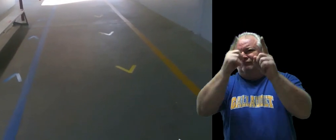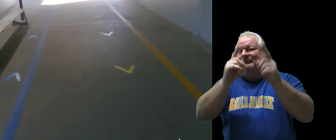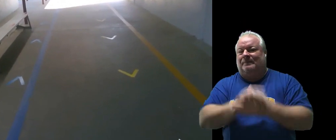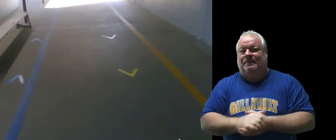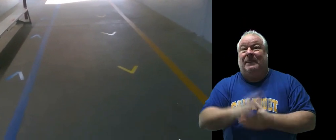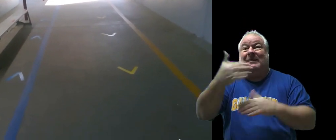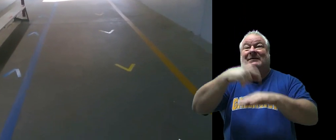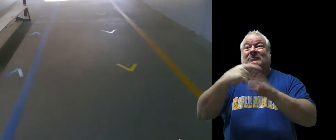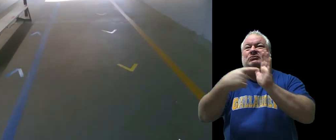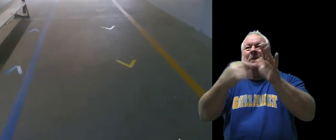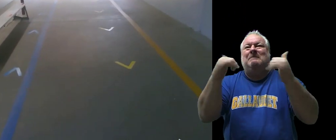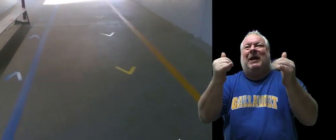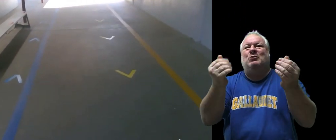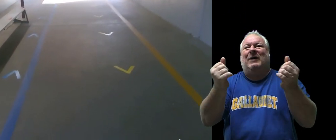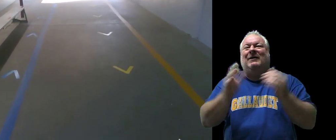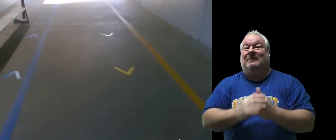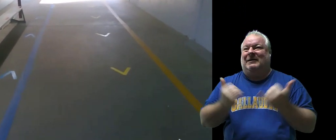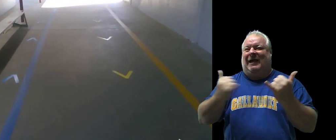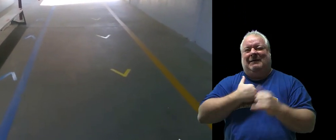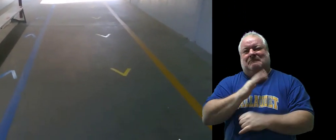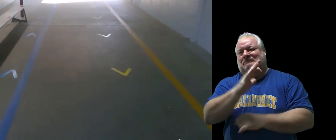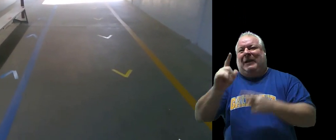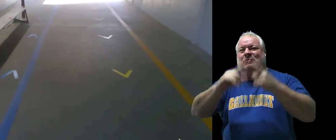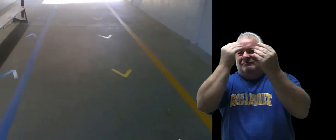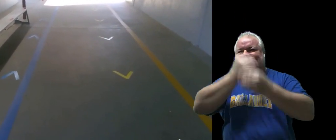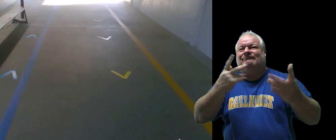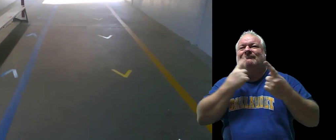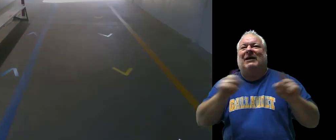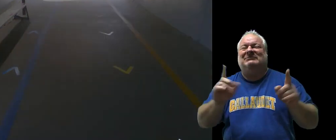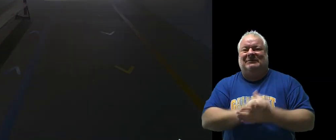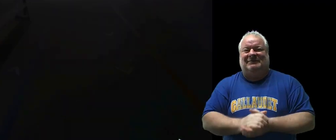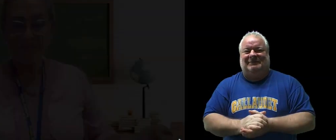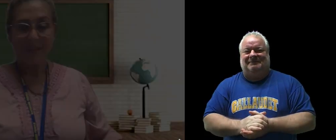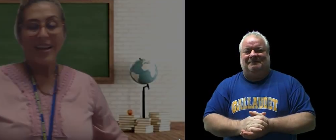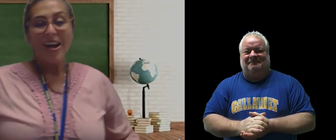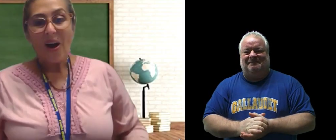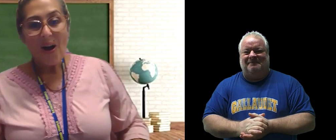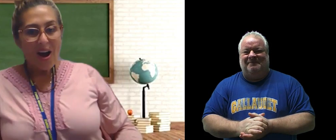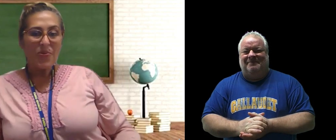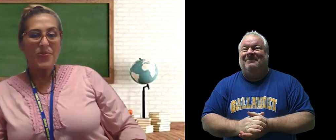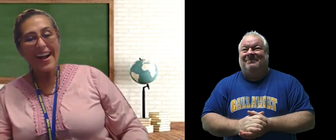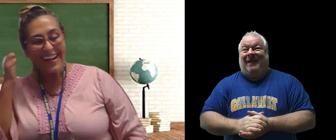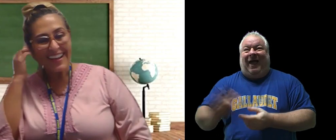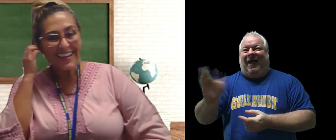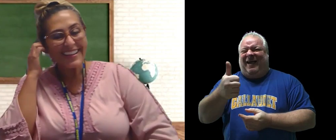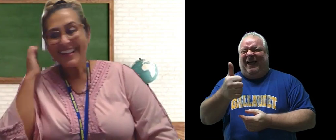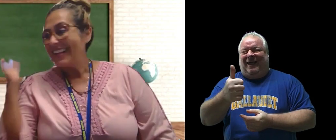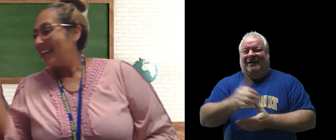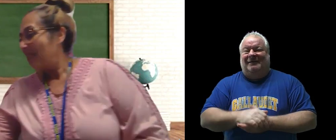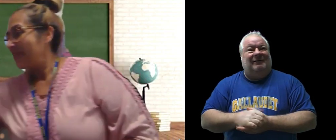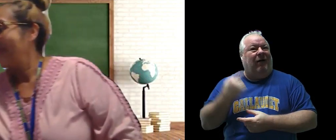playgrounds next time. And now let's get back to our announcements. All